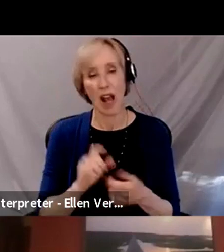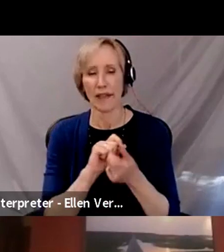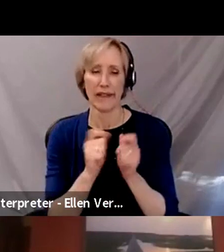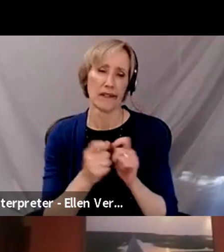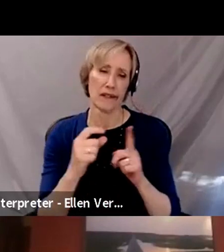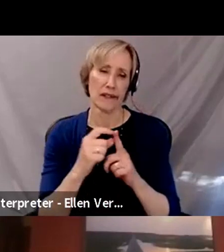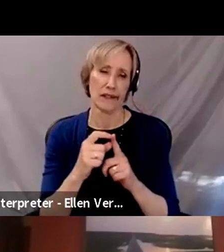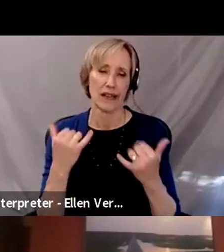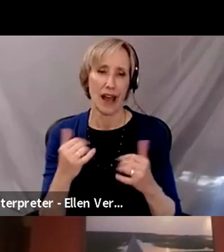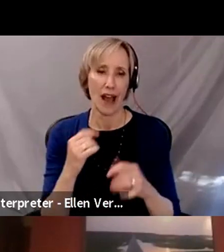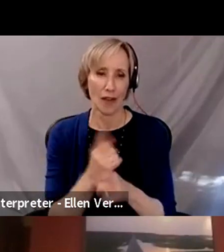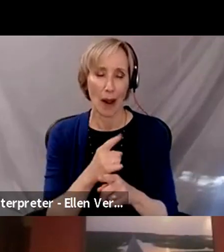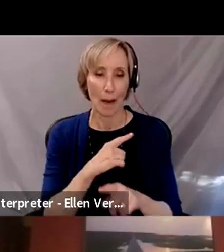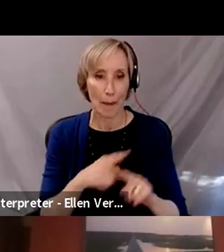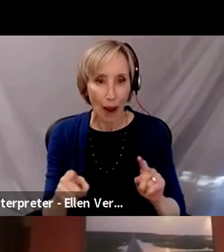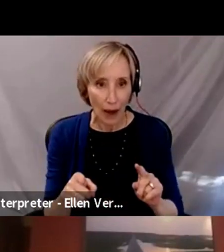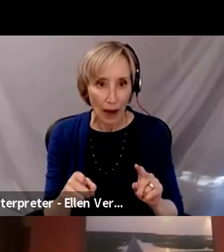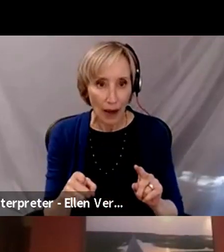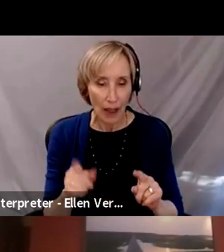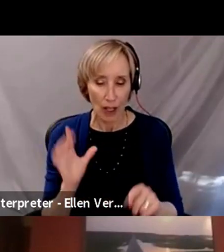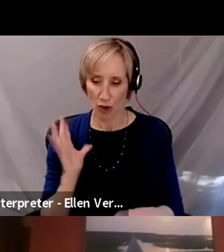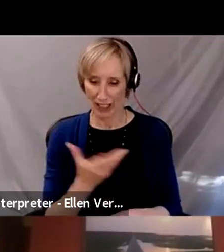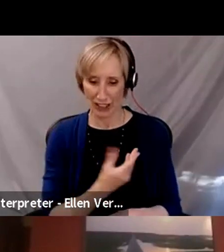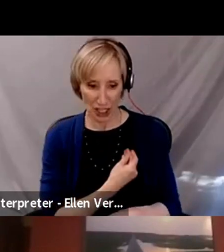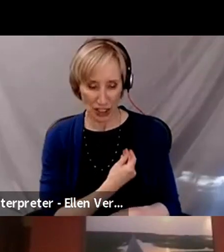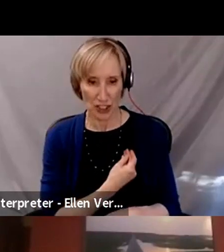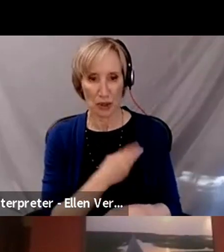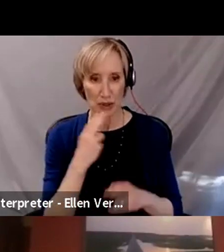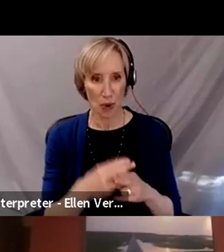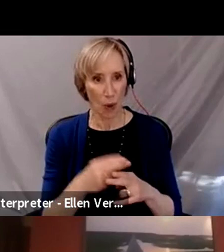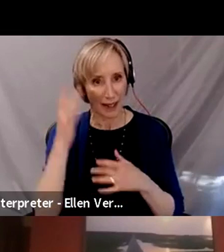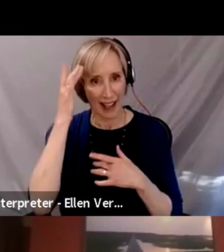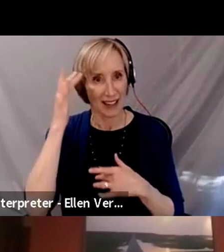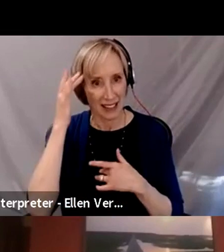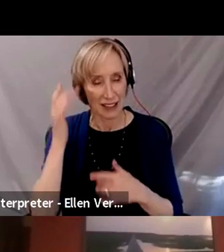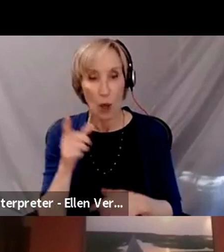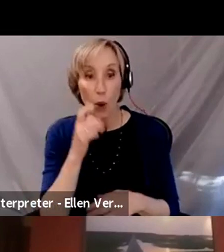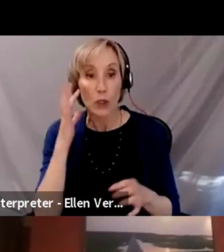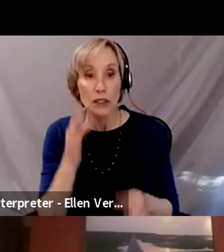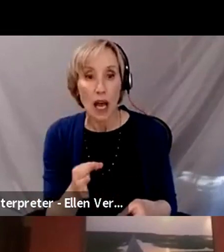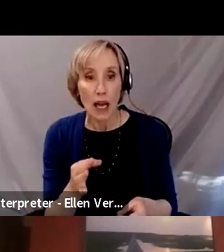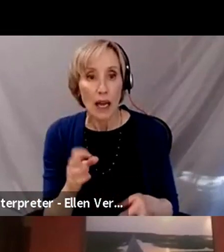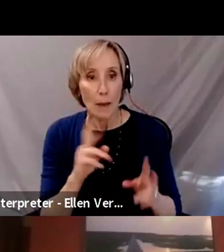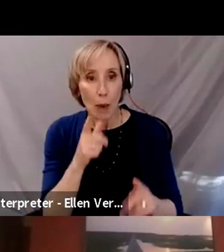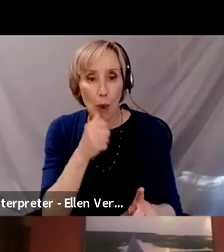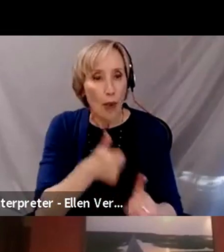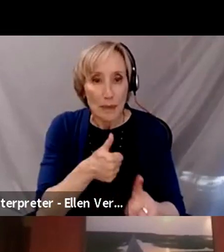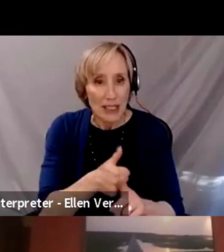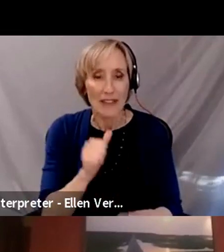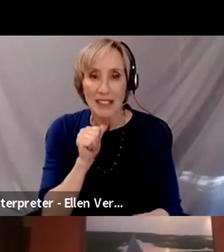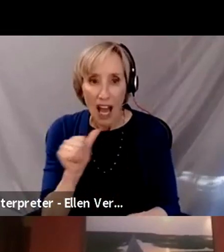by people who are not transgender themselves, as before it was decided by people who were not gay themselves, or at least